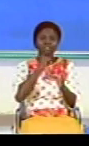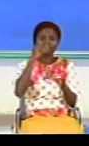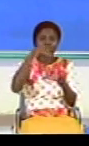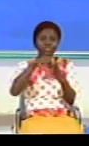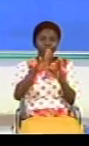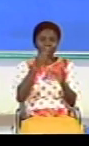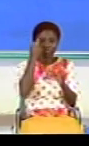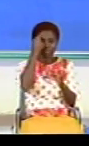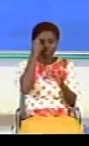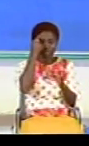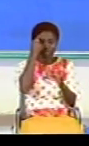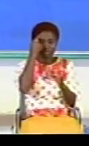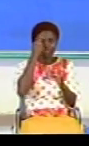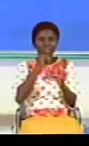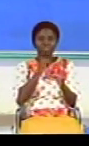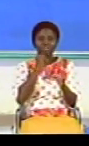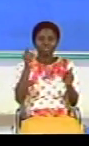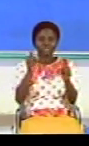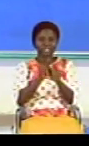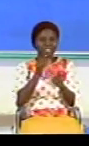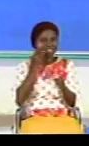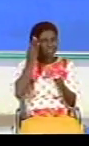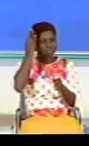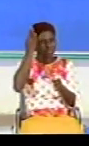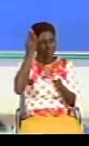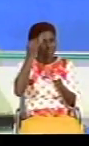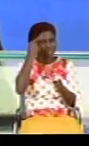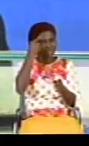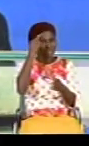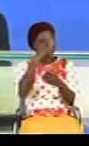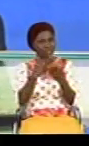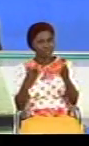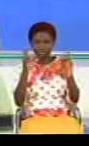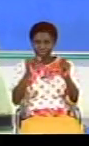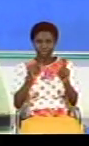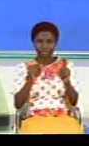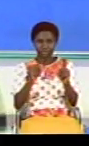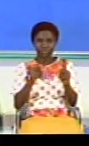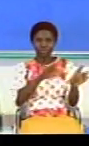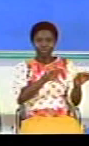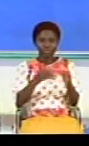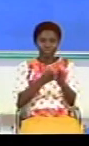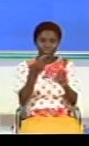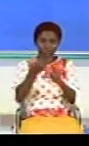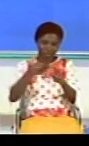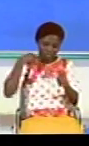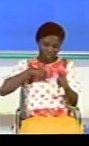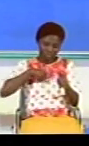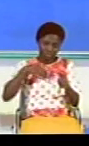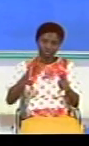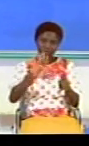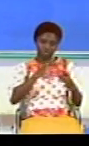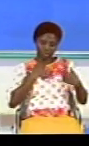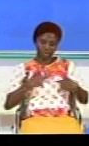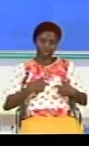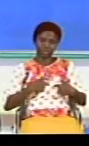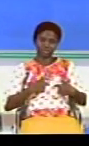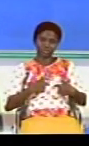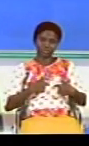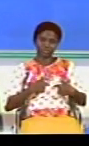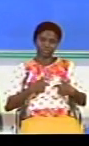like a future thing. Do it from the depth of your heart. Verse 13. Rend your